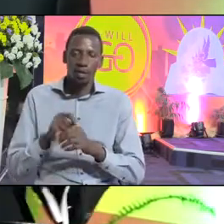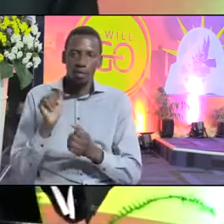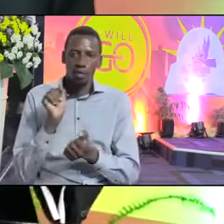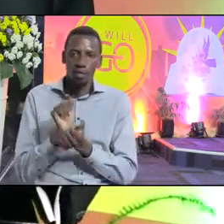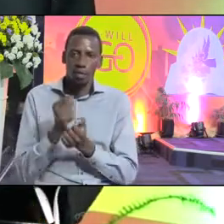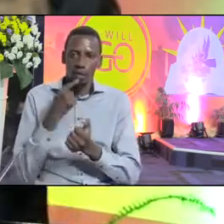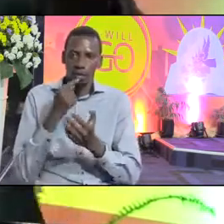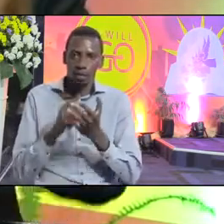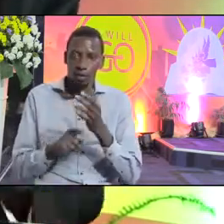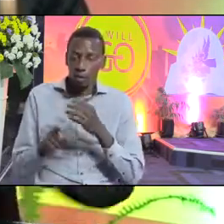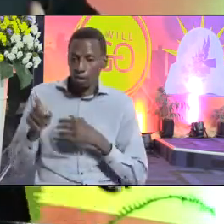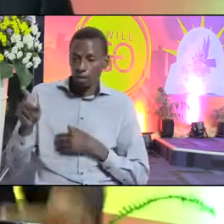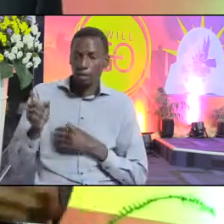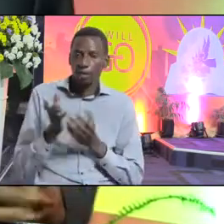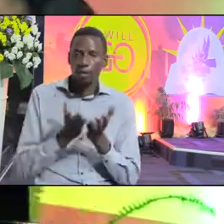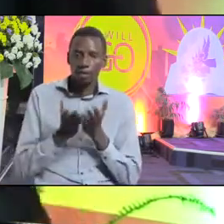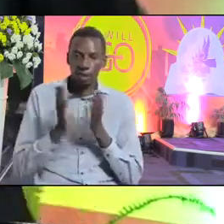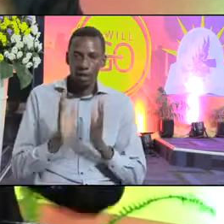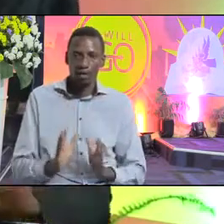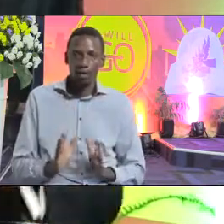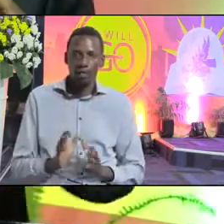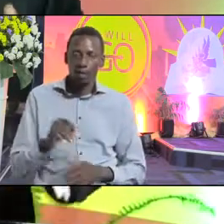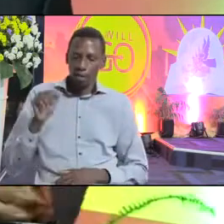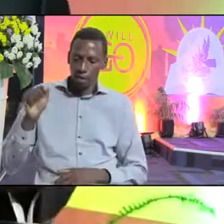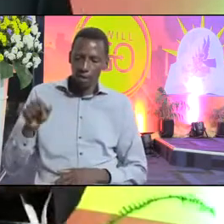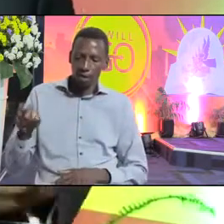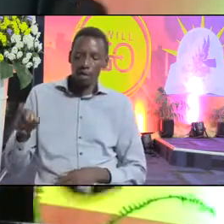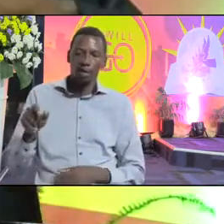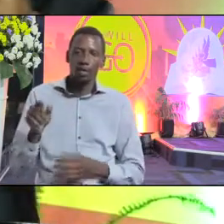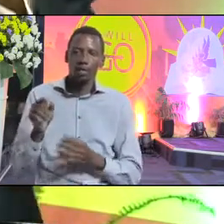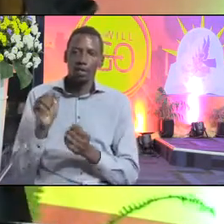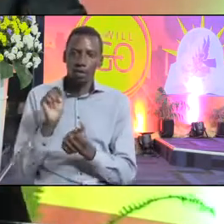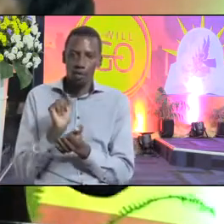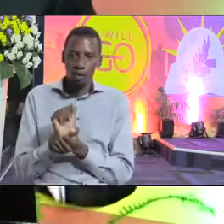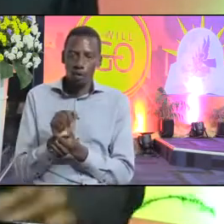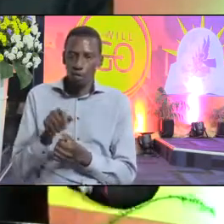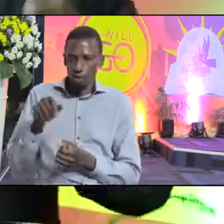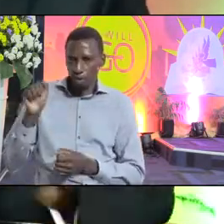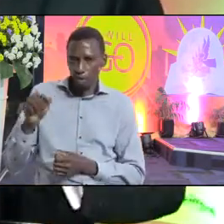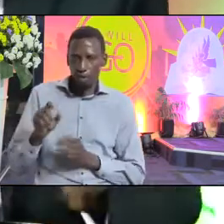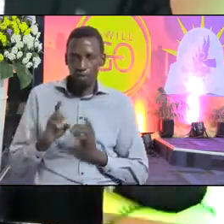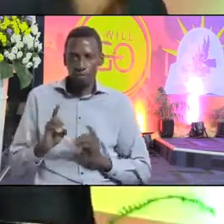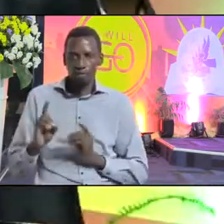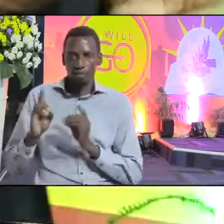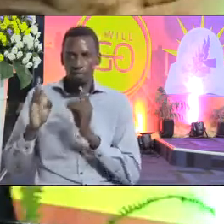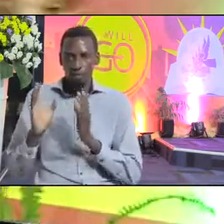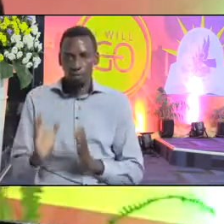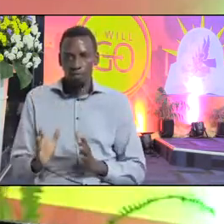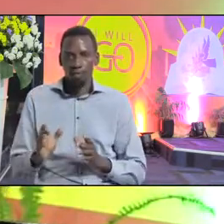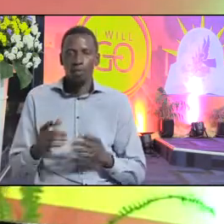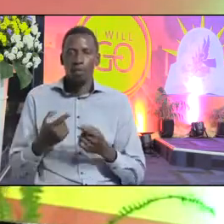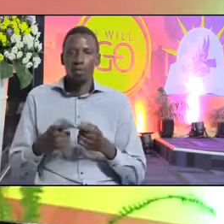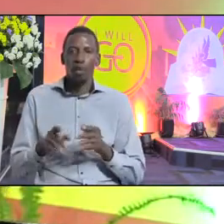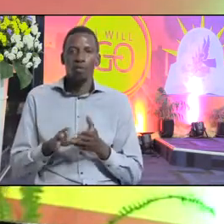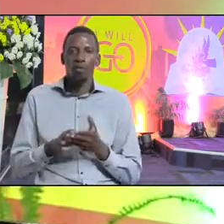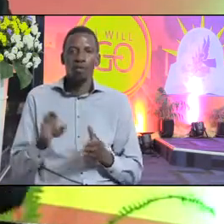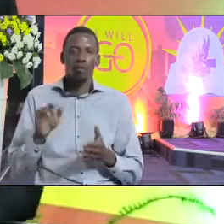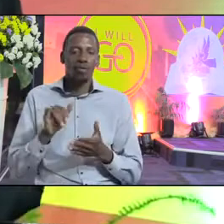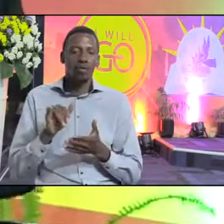am a servant. Yes, I am called. Yes, I'm an apostle. But more than that, I am